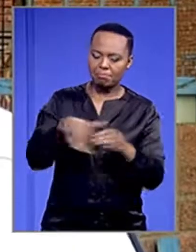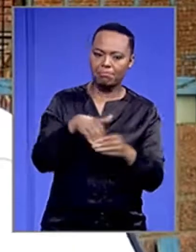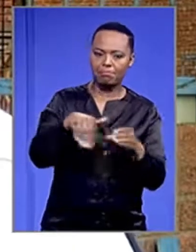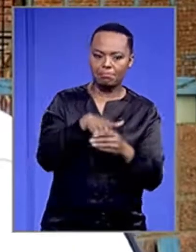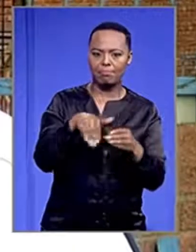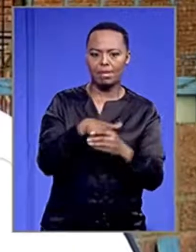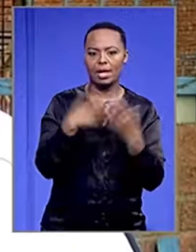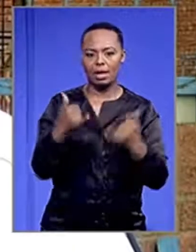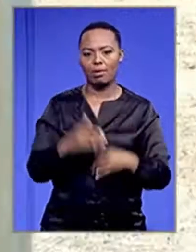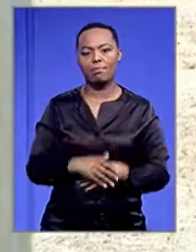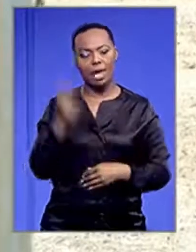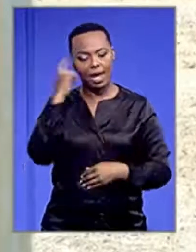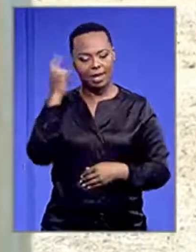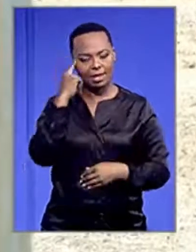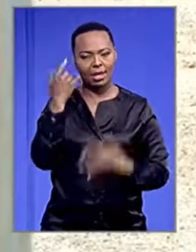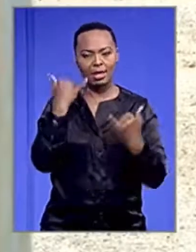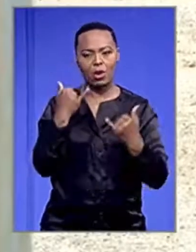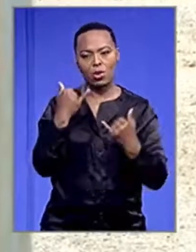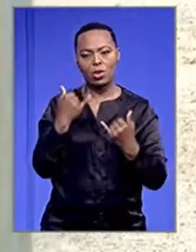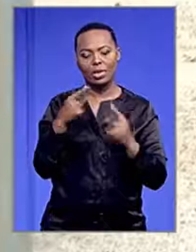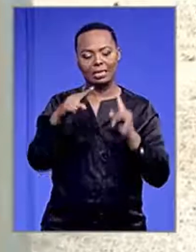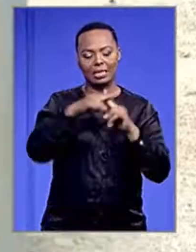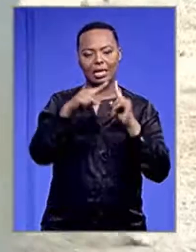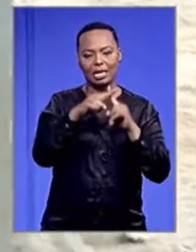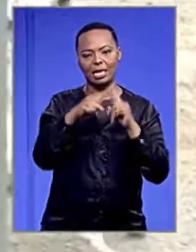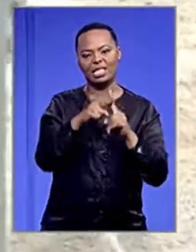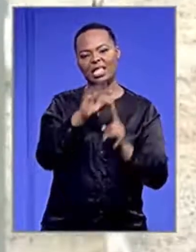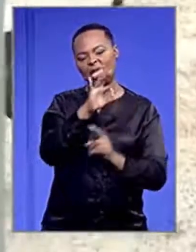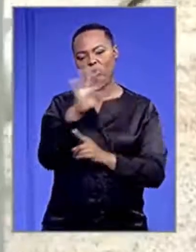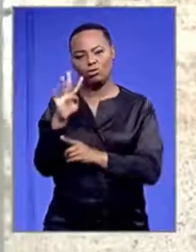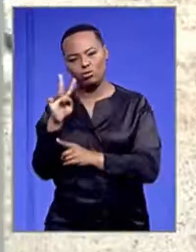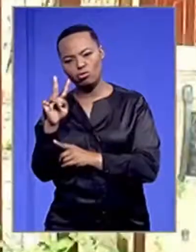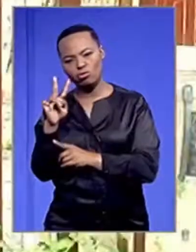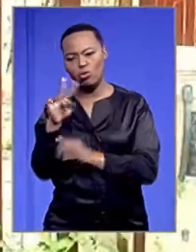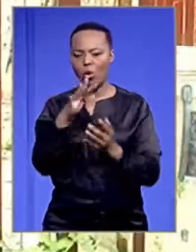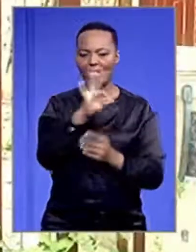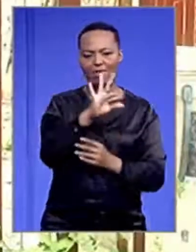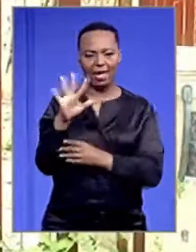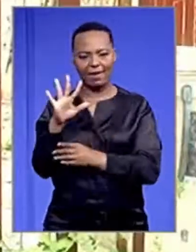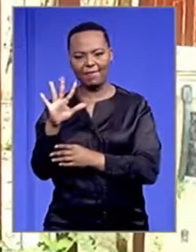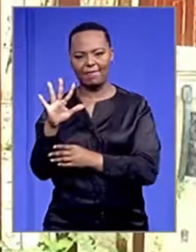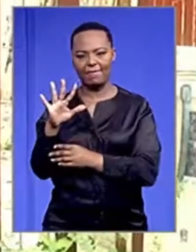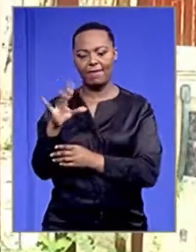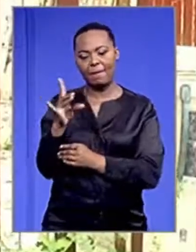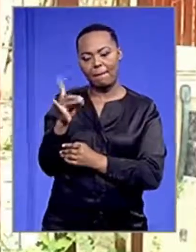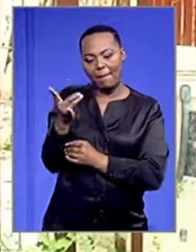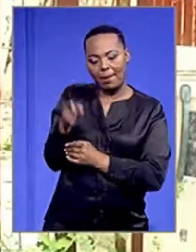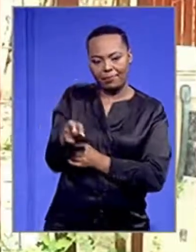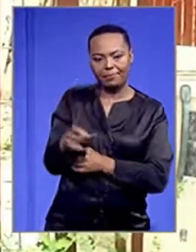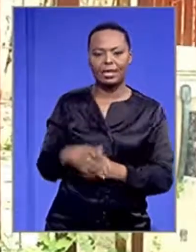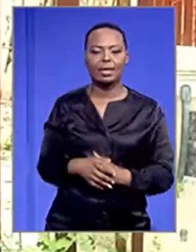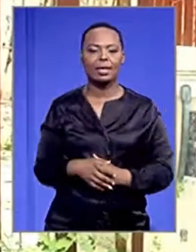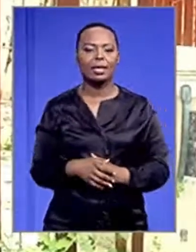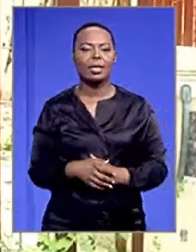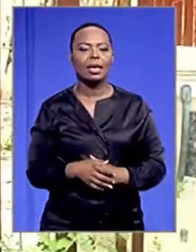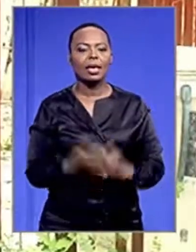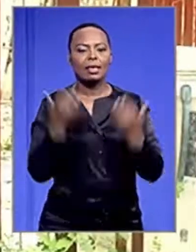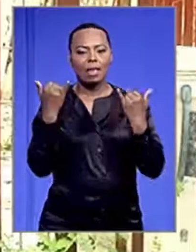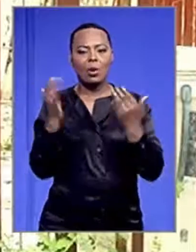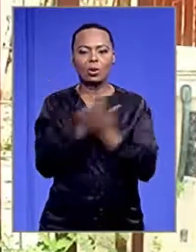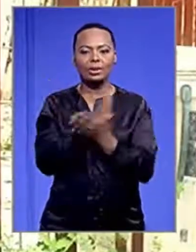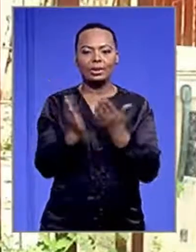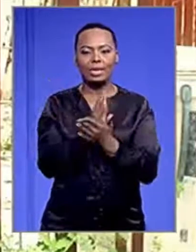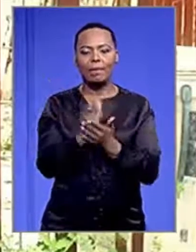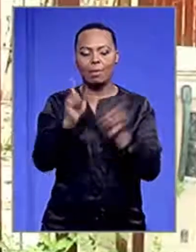I think we will also today take in about 50 to 55 animals. Khoi agamo lao bat wasi tlabe lo baba lumiluen ki